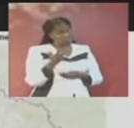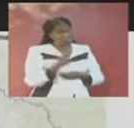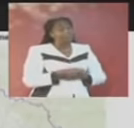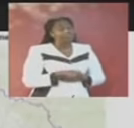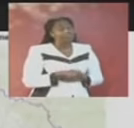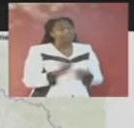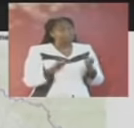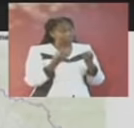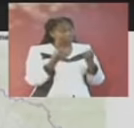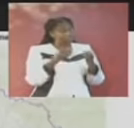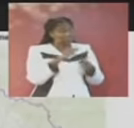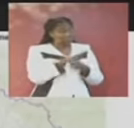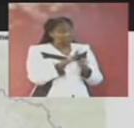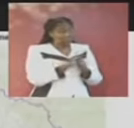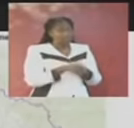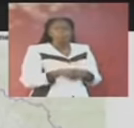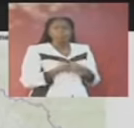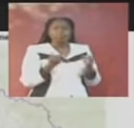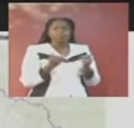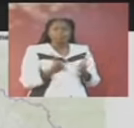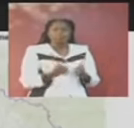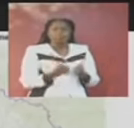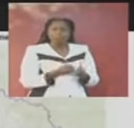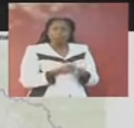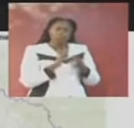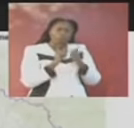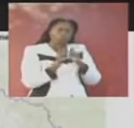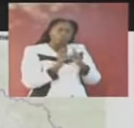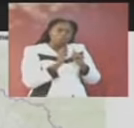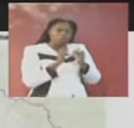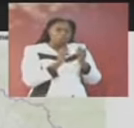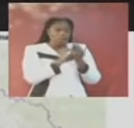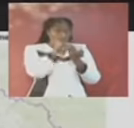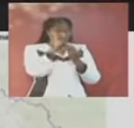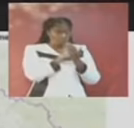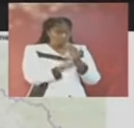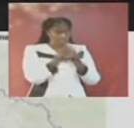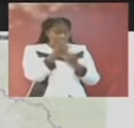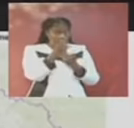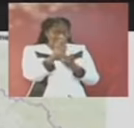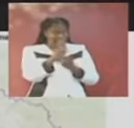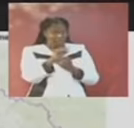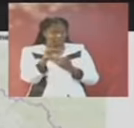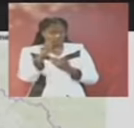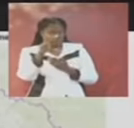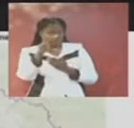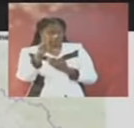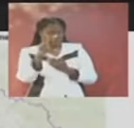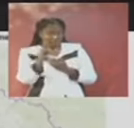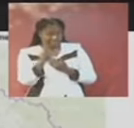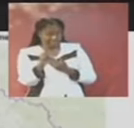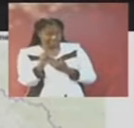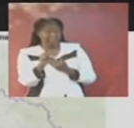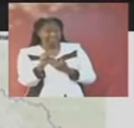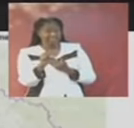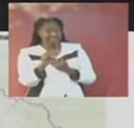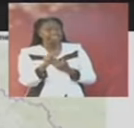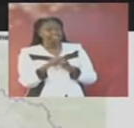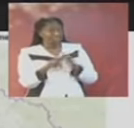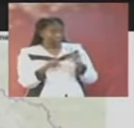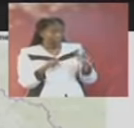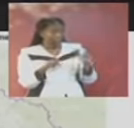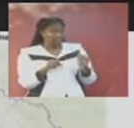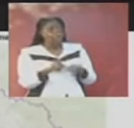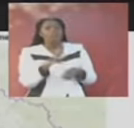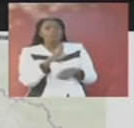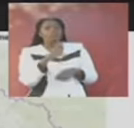not repatriated COVID-19 cases for the period October 17th to October 30th, while the map on the right provides us with Phase 2